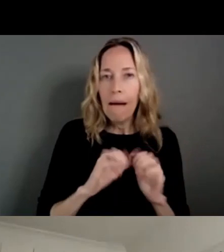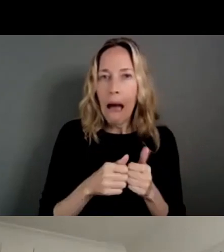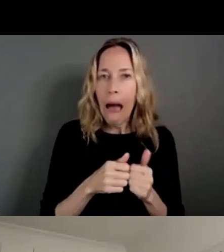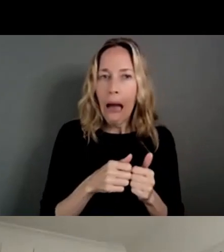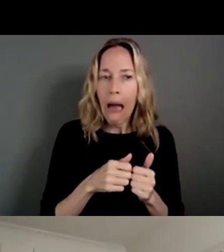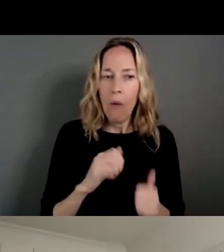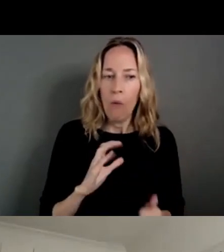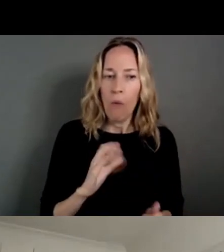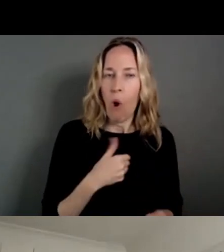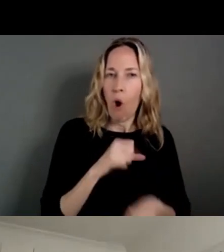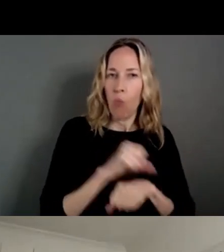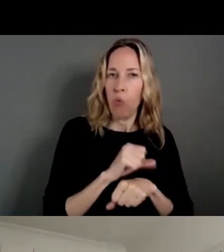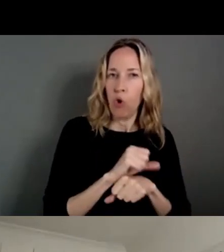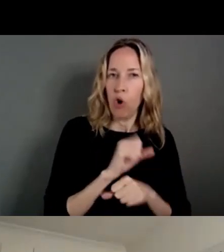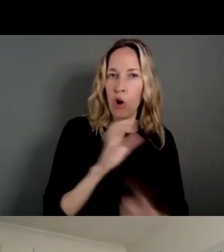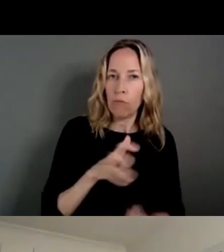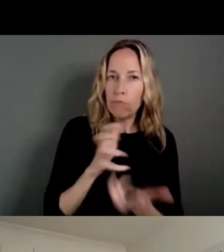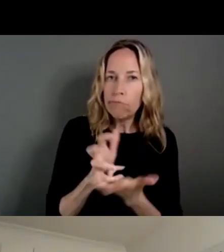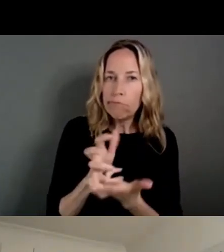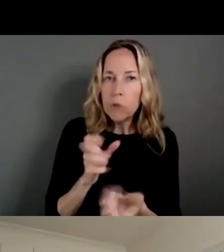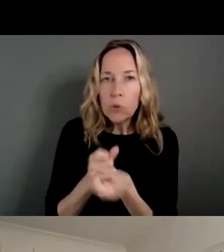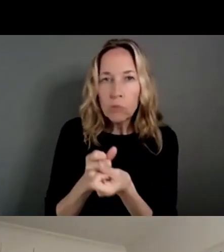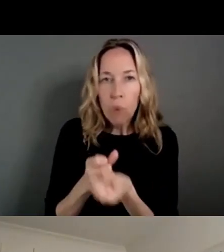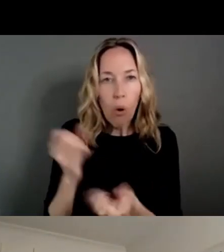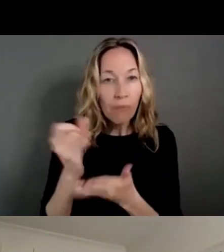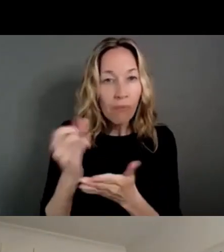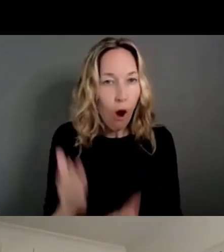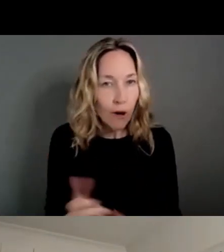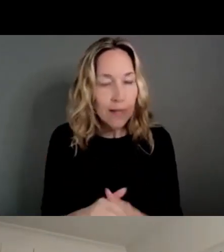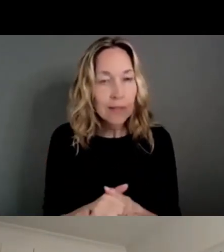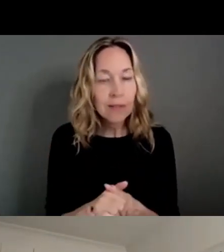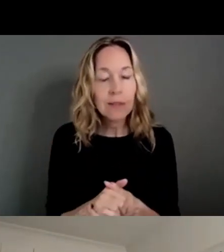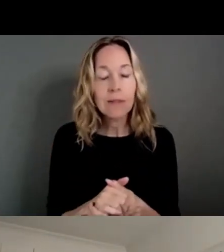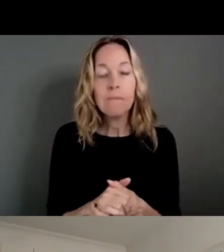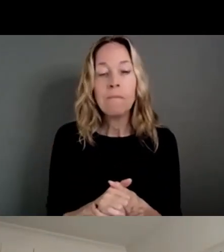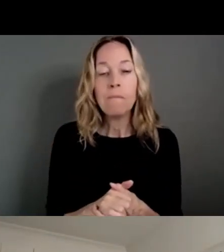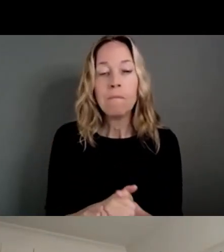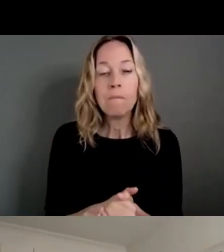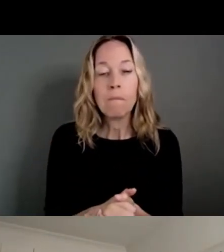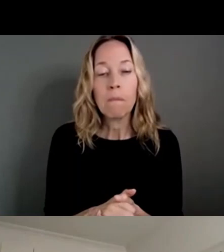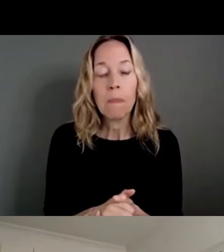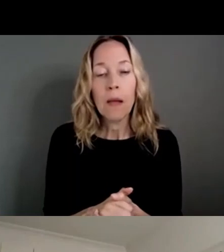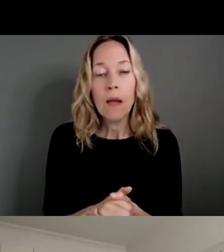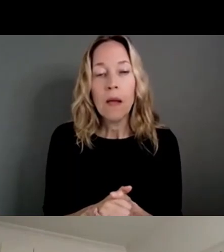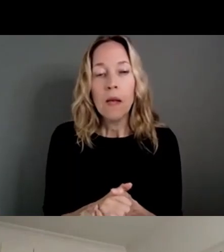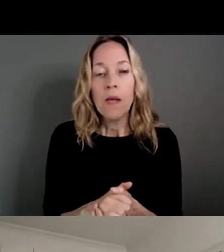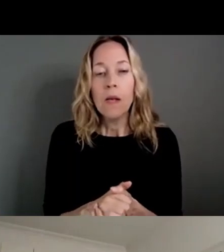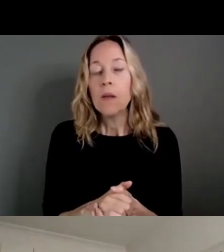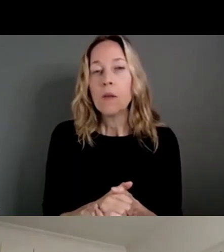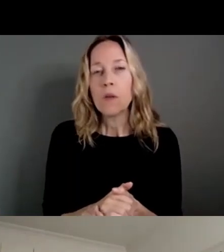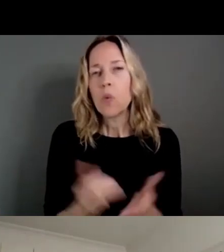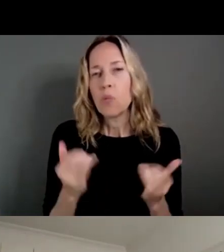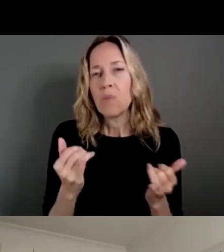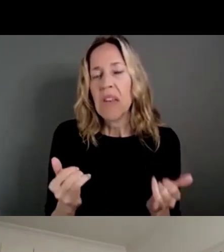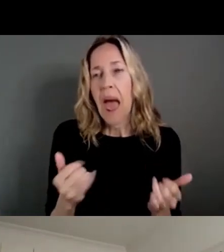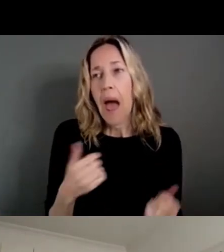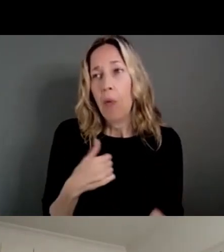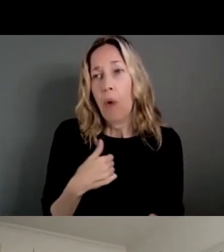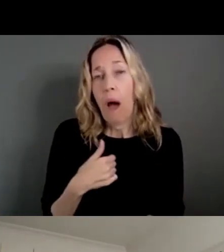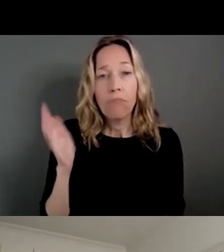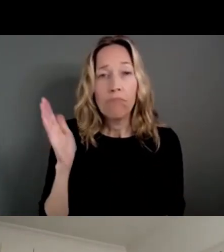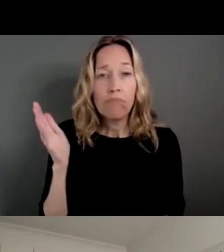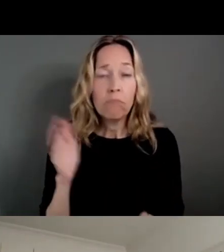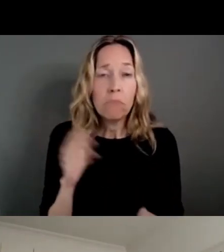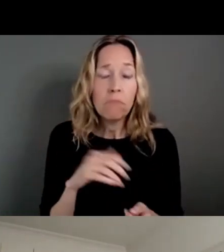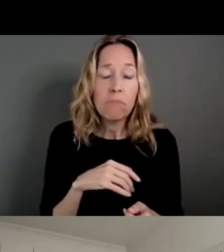are the 3 major areas that, this is really just sort of the nitty gritty of if